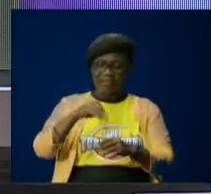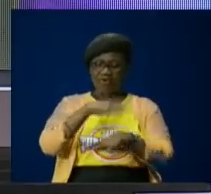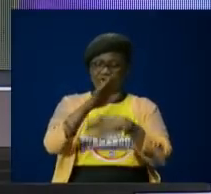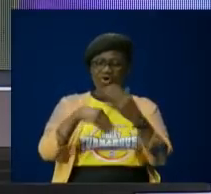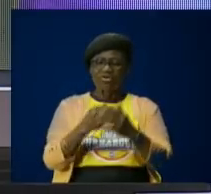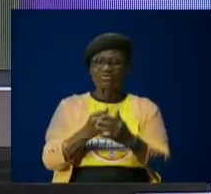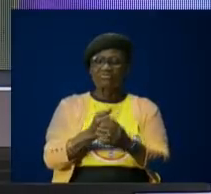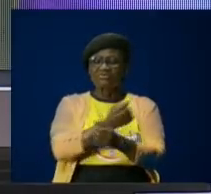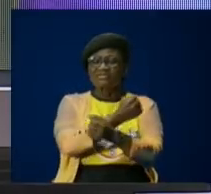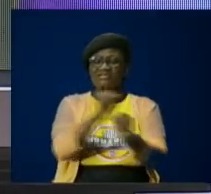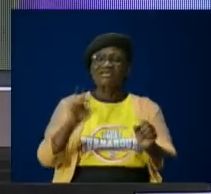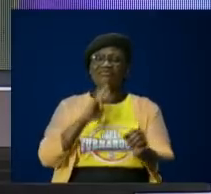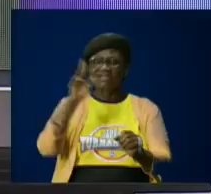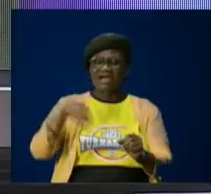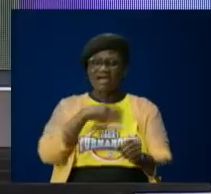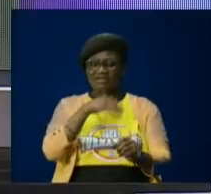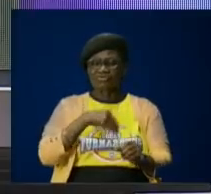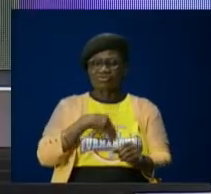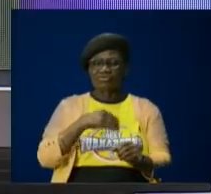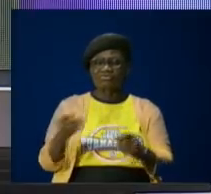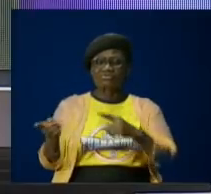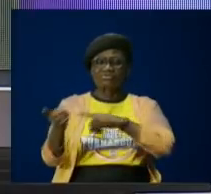Save their souls today.